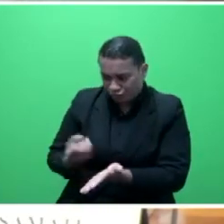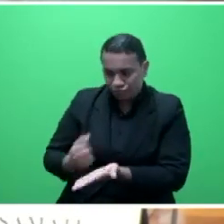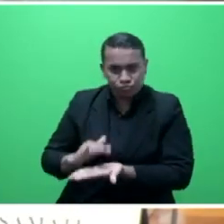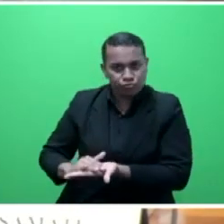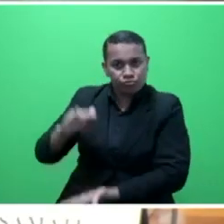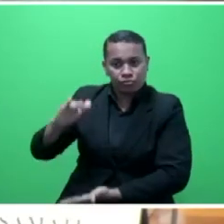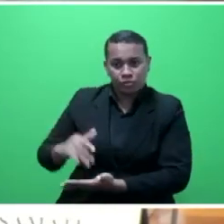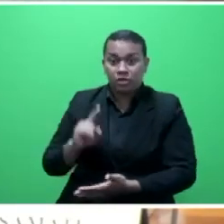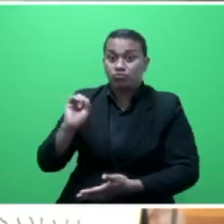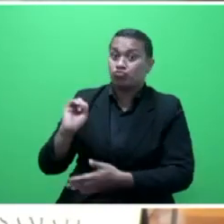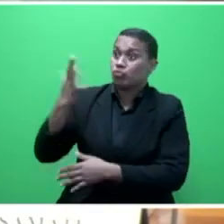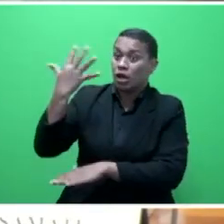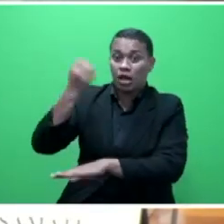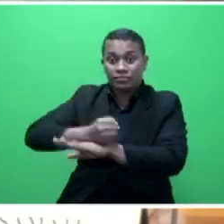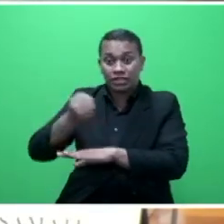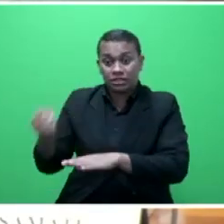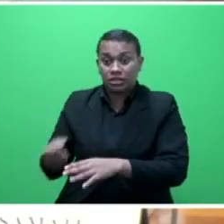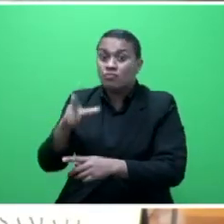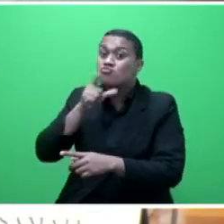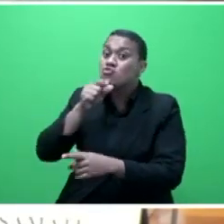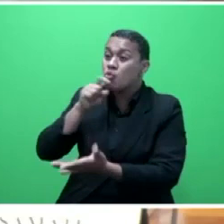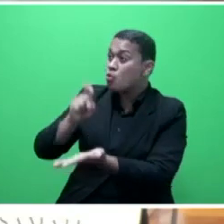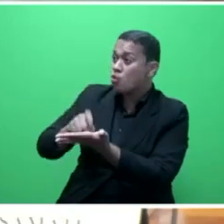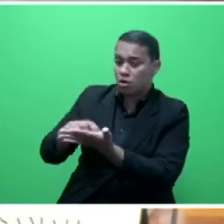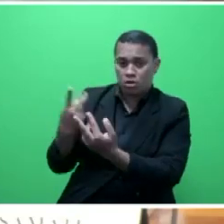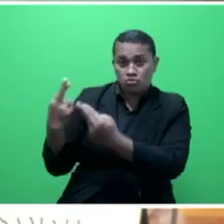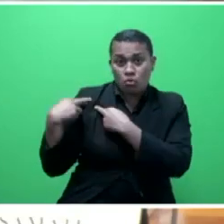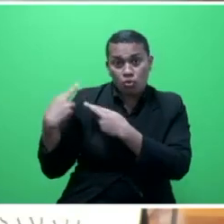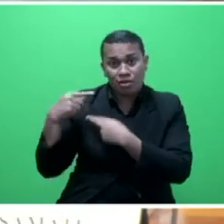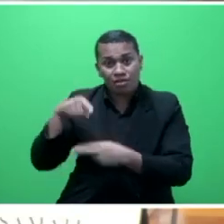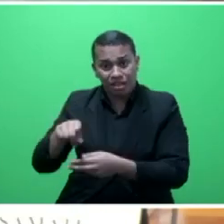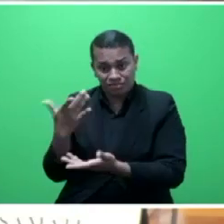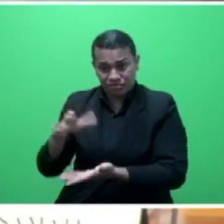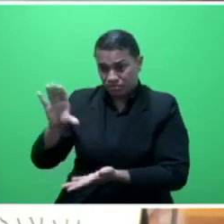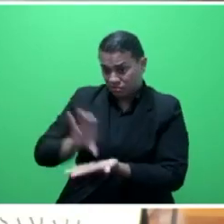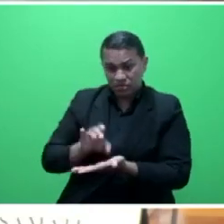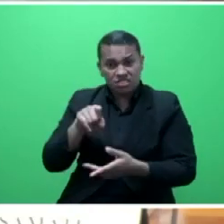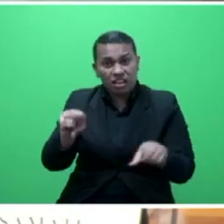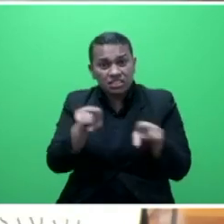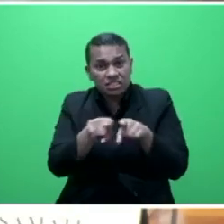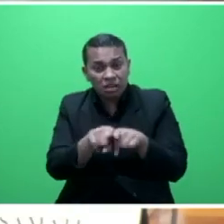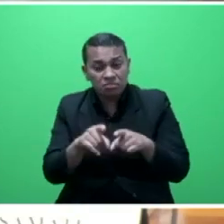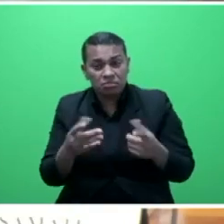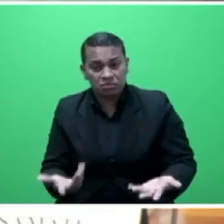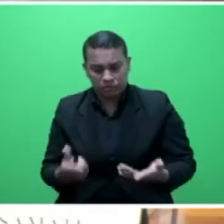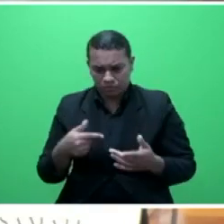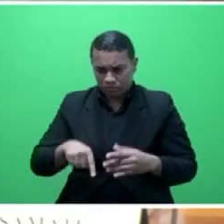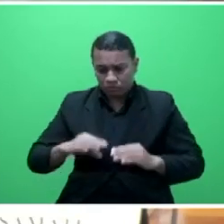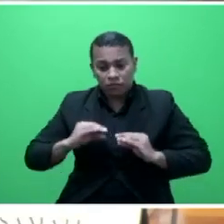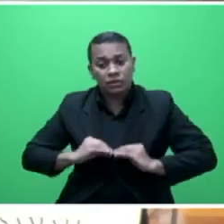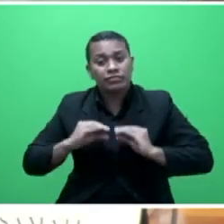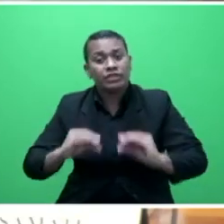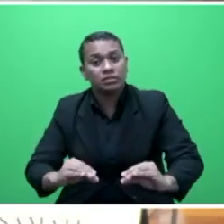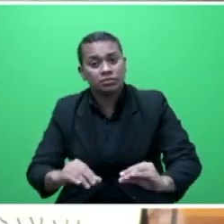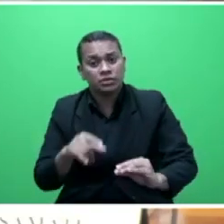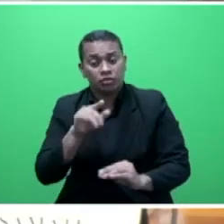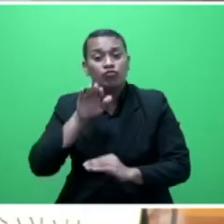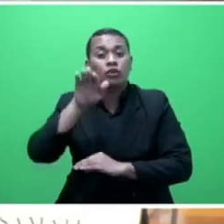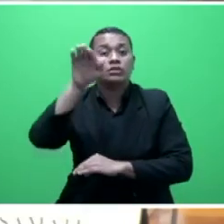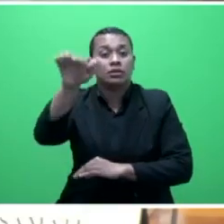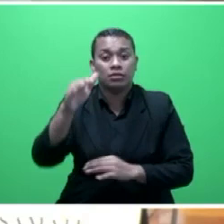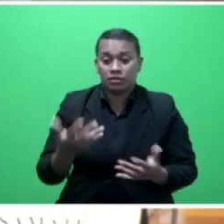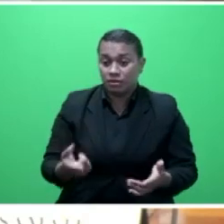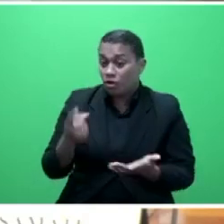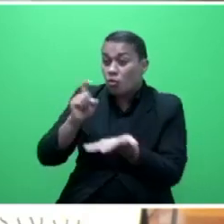sir, responsibly, it is no different. It's an investment in our future. And when we can get loans at very